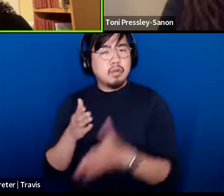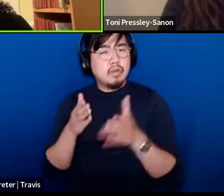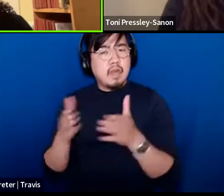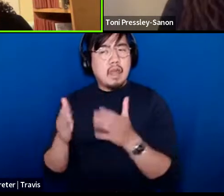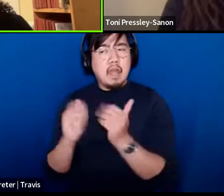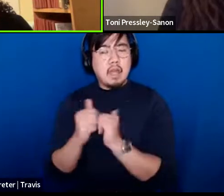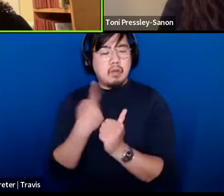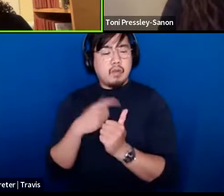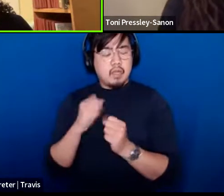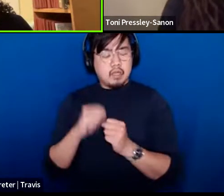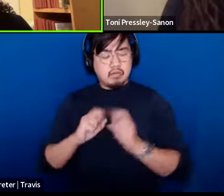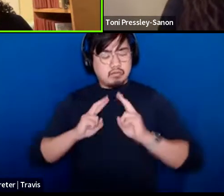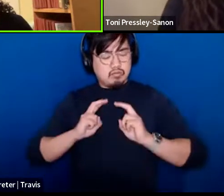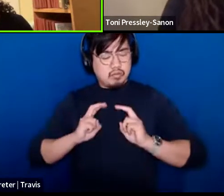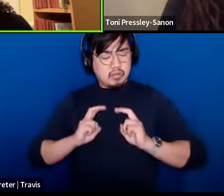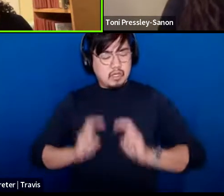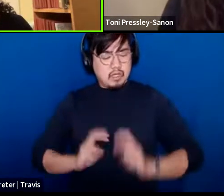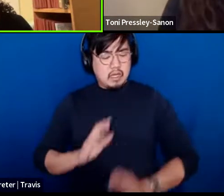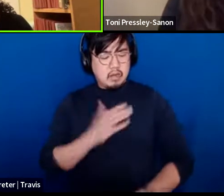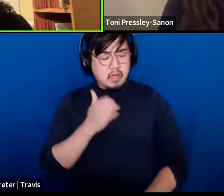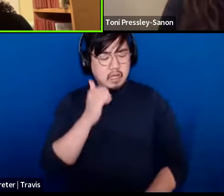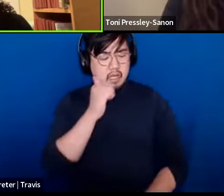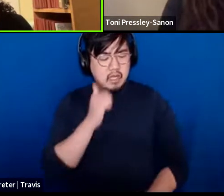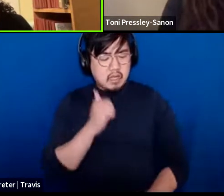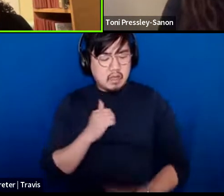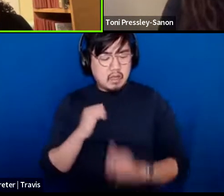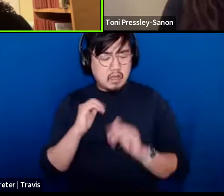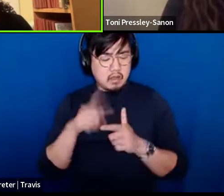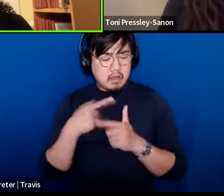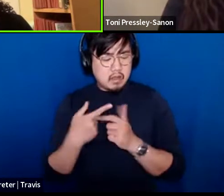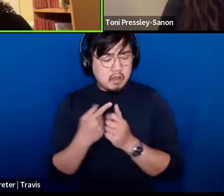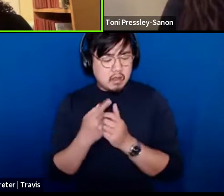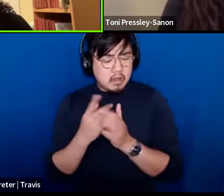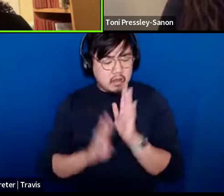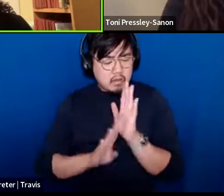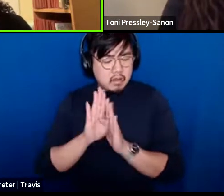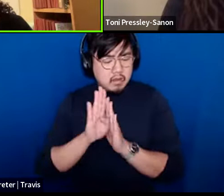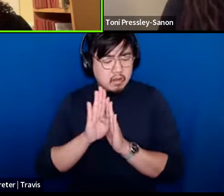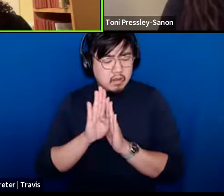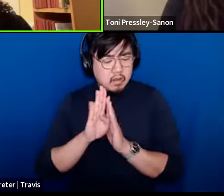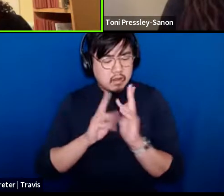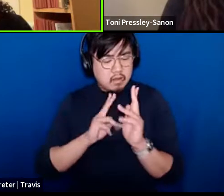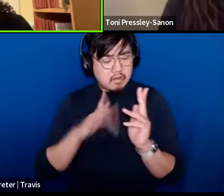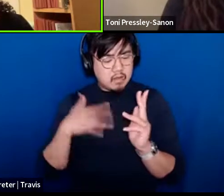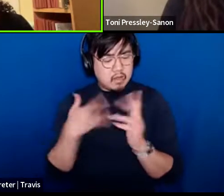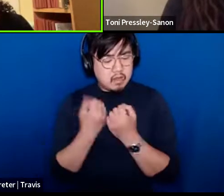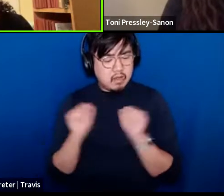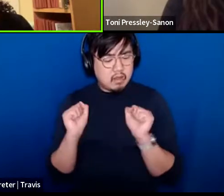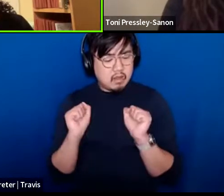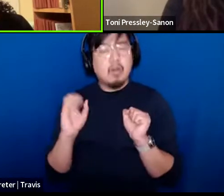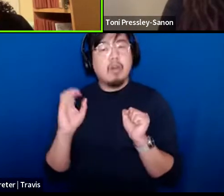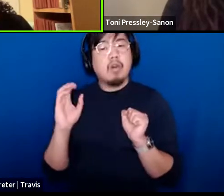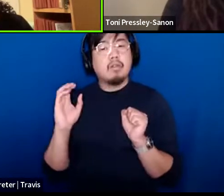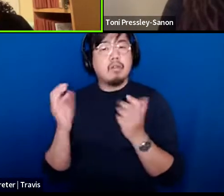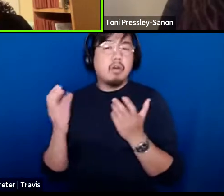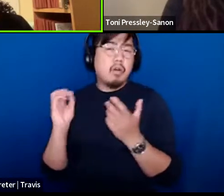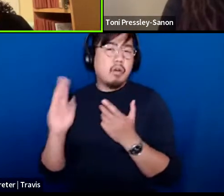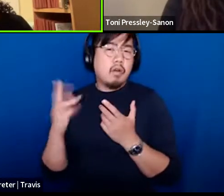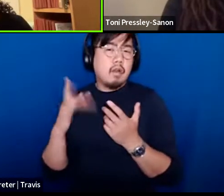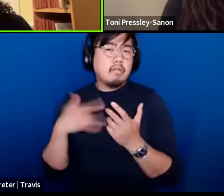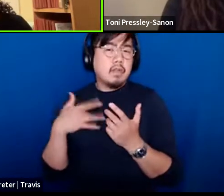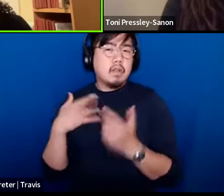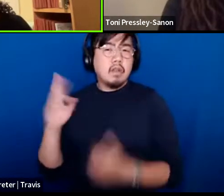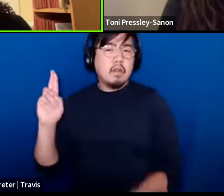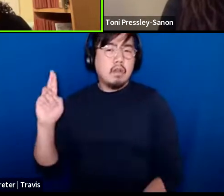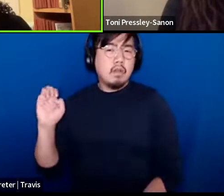and cultivate a sense of safety, or in the language of Buddhism, a sense of refuge. It's really important that